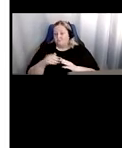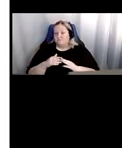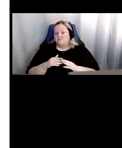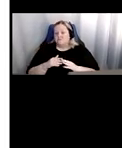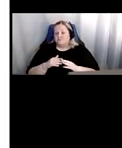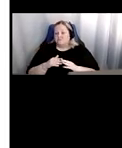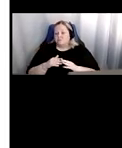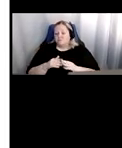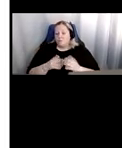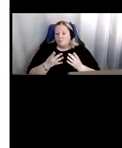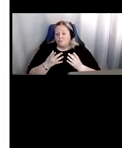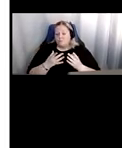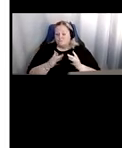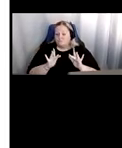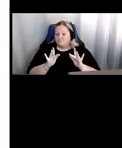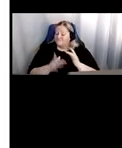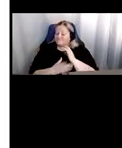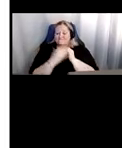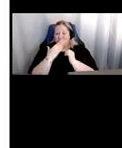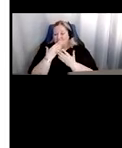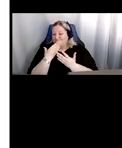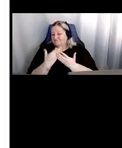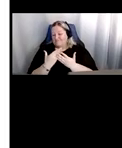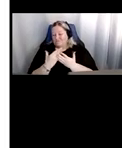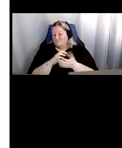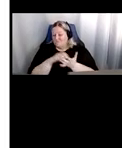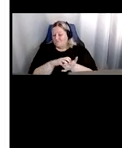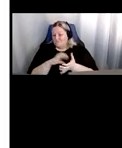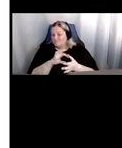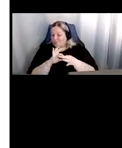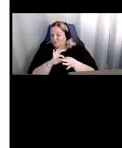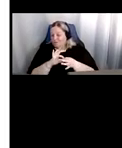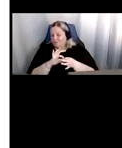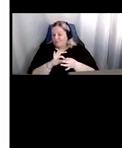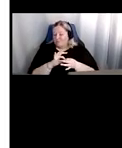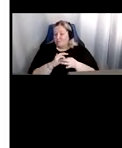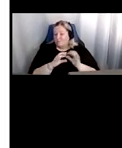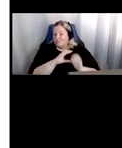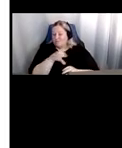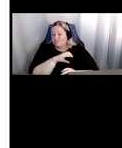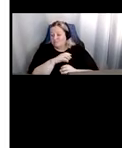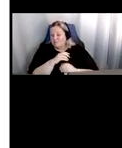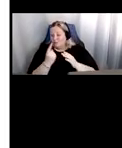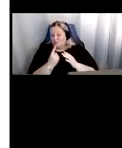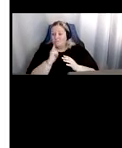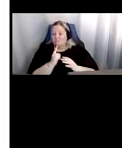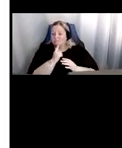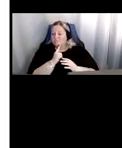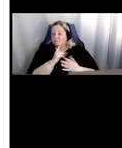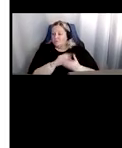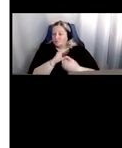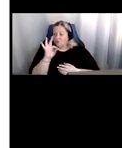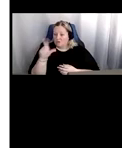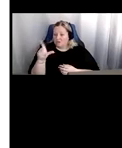Poor social relationships, characterized by either social isolation or loneliness, was associated with a 29% increased risk of